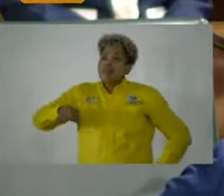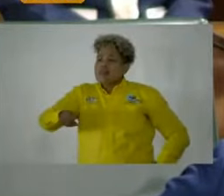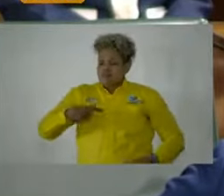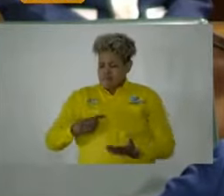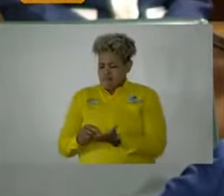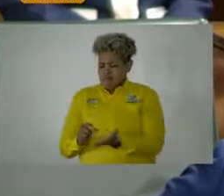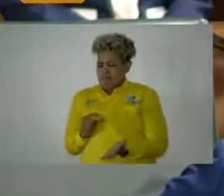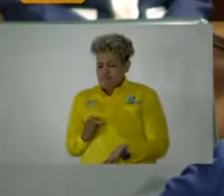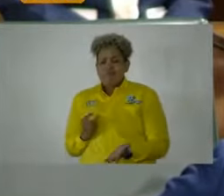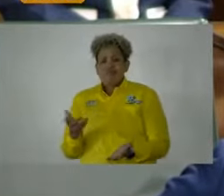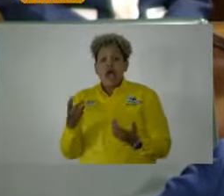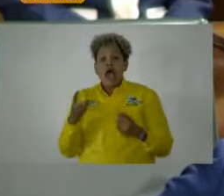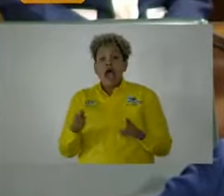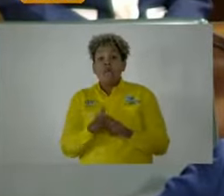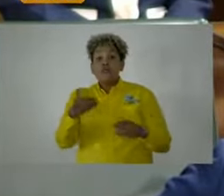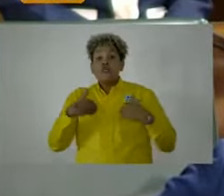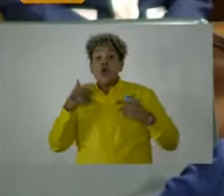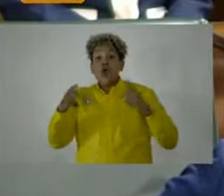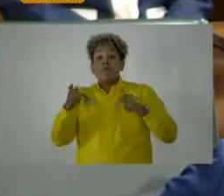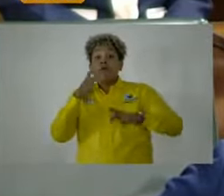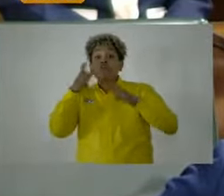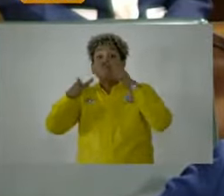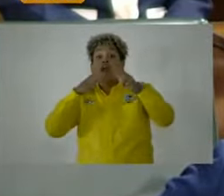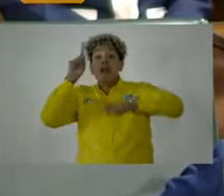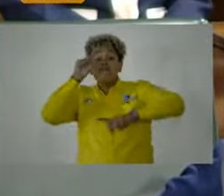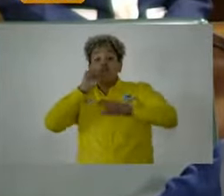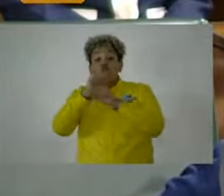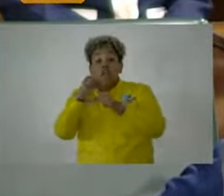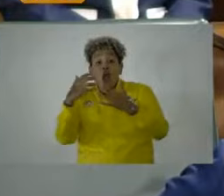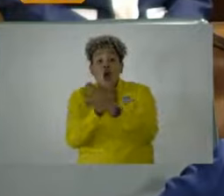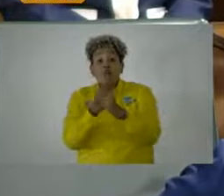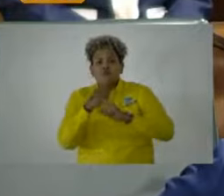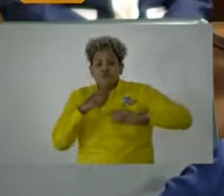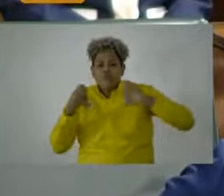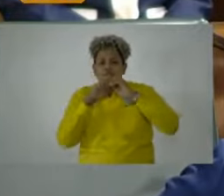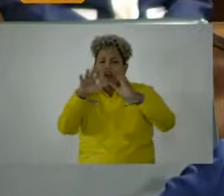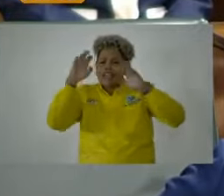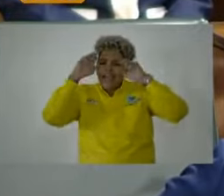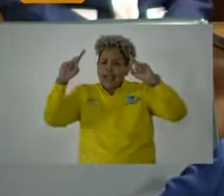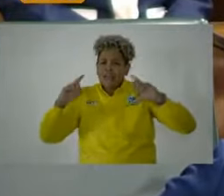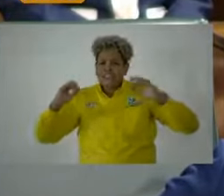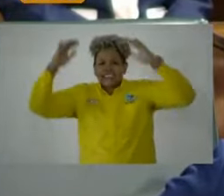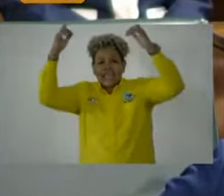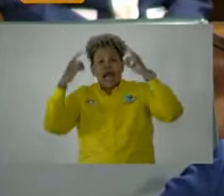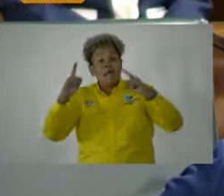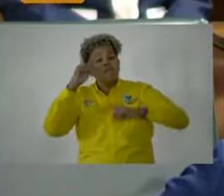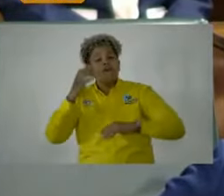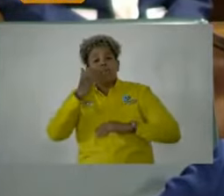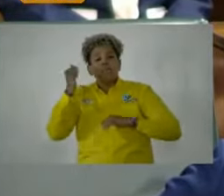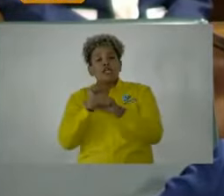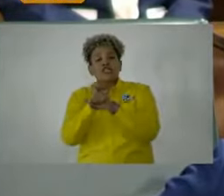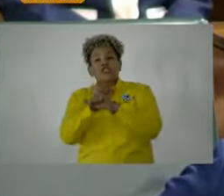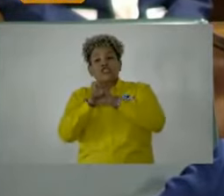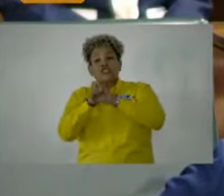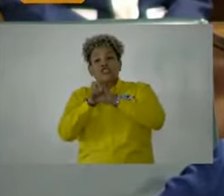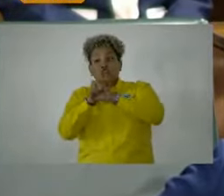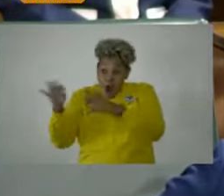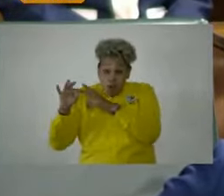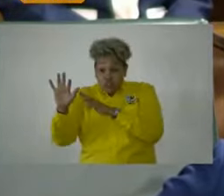too low. Young people are crying out for opportunities to further their education and for better job